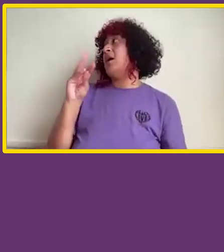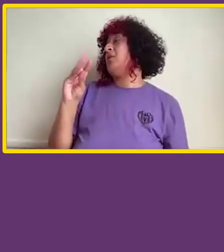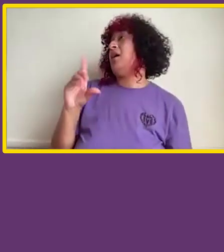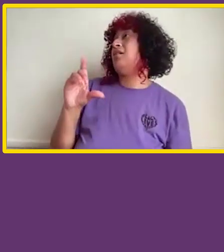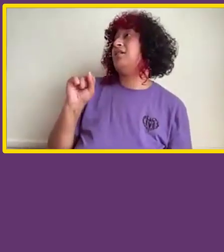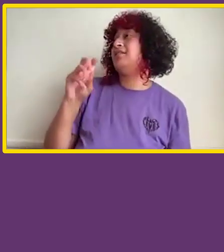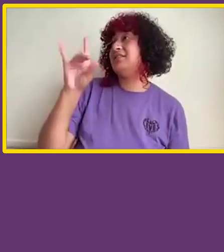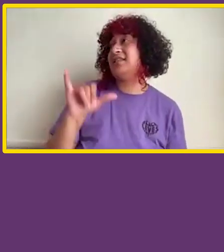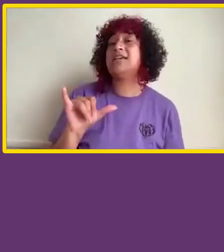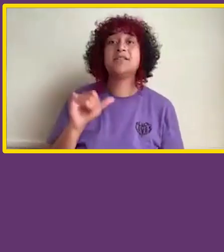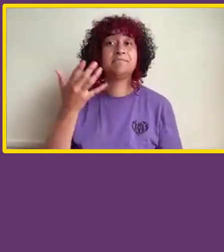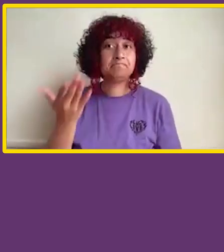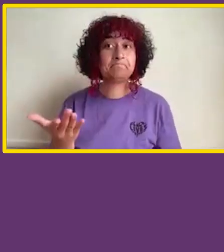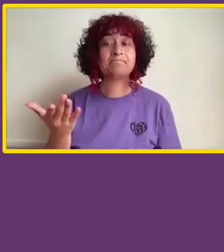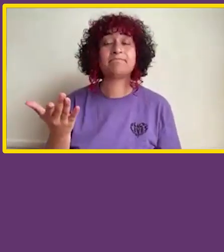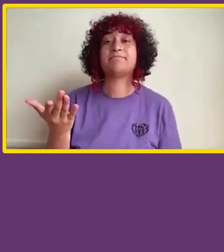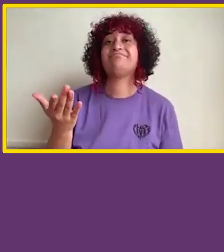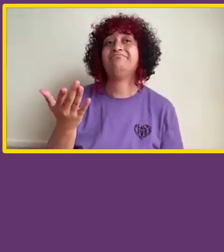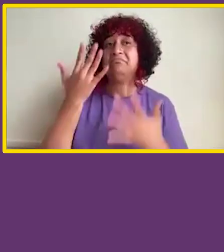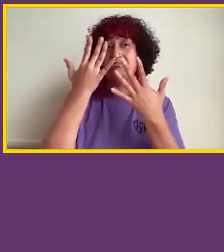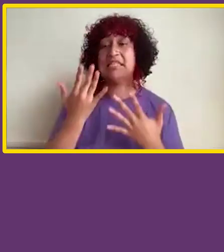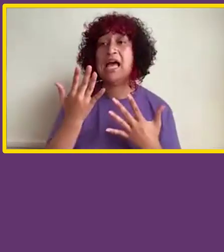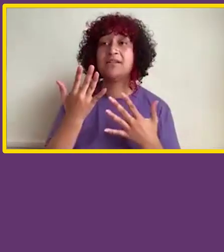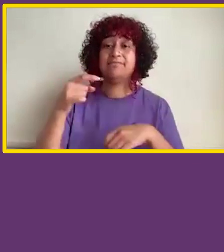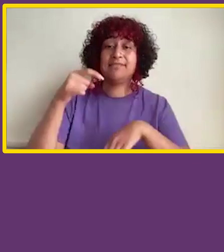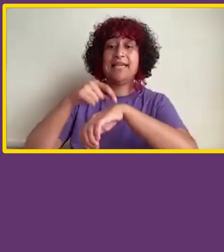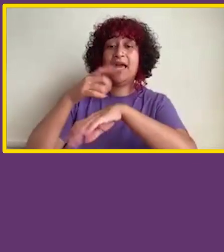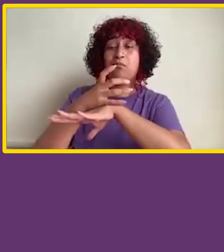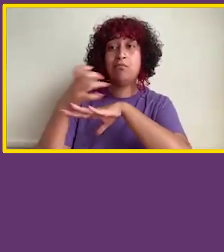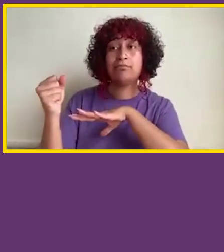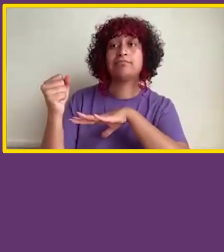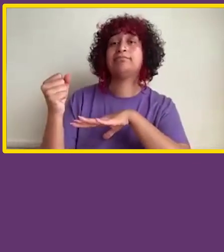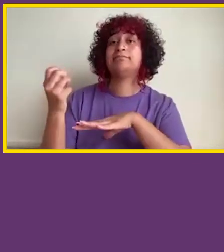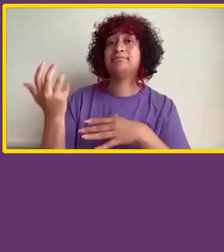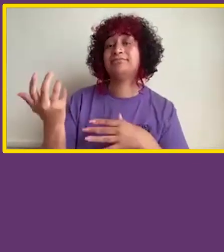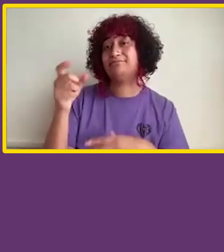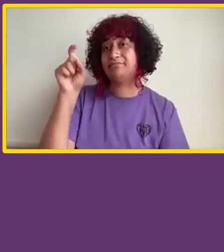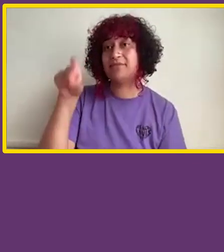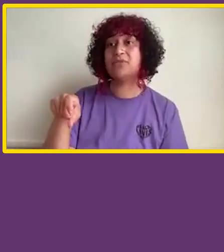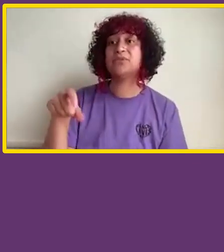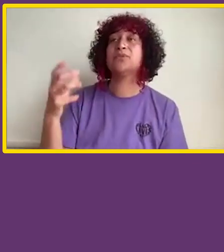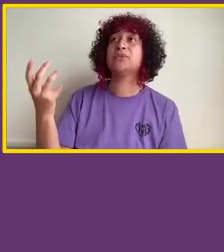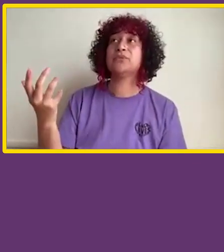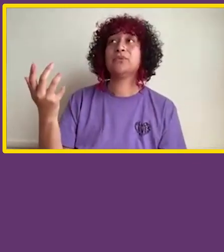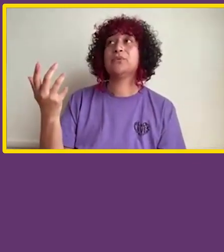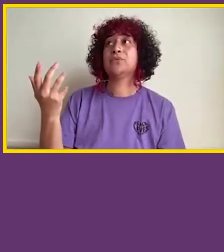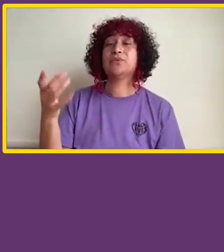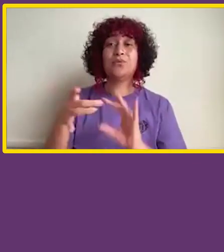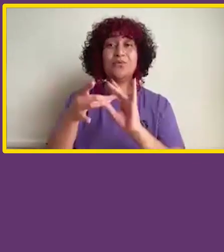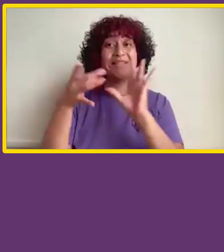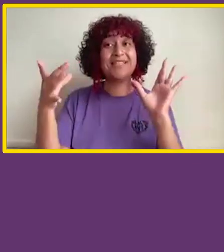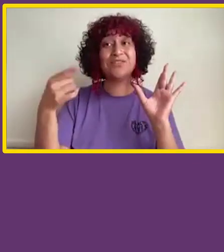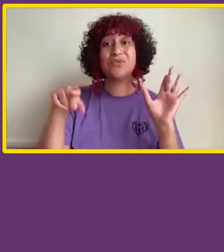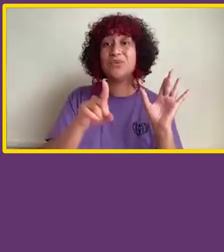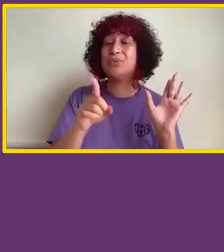Lindsay. Unfortunately, we are at that time where we need to release some of you who I know